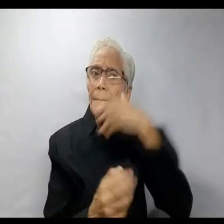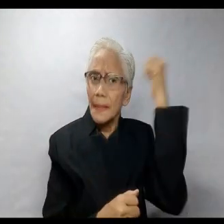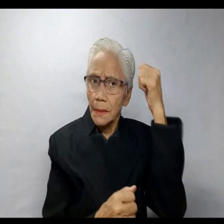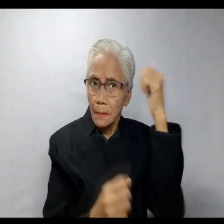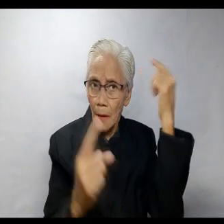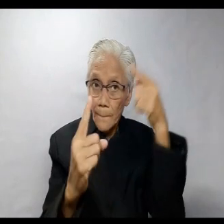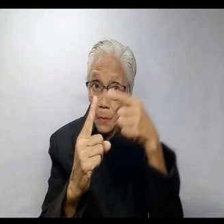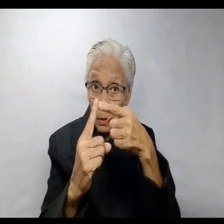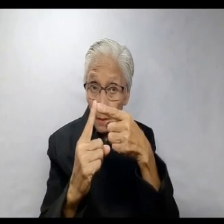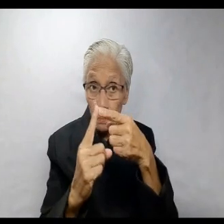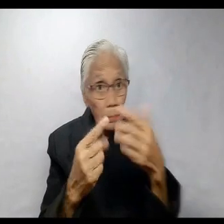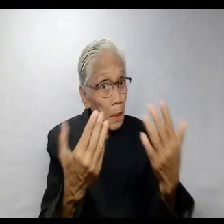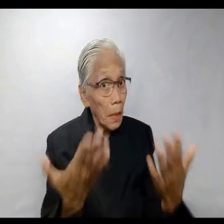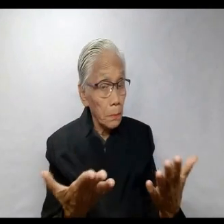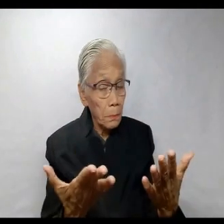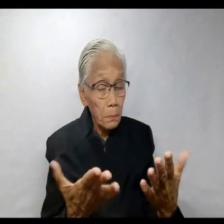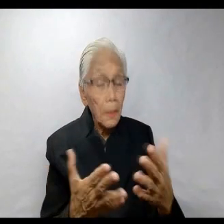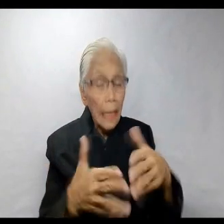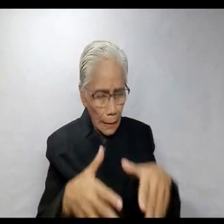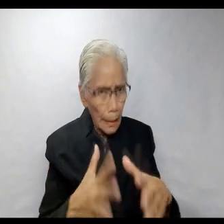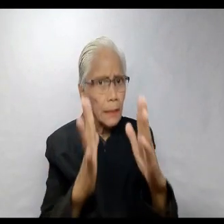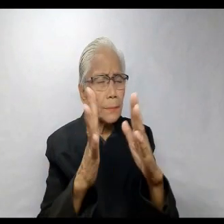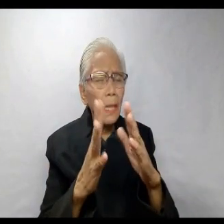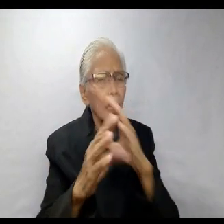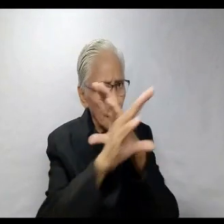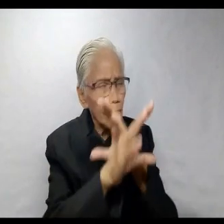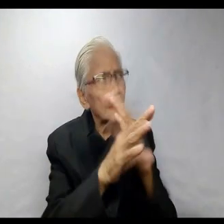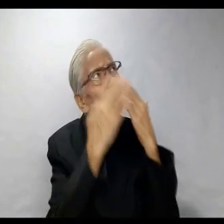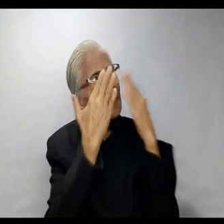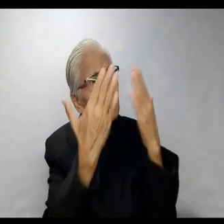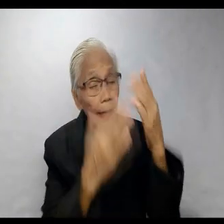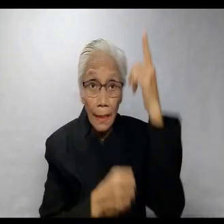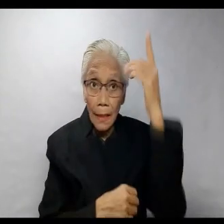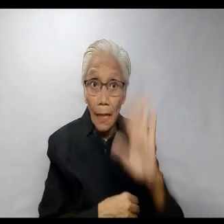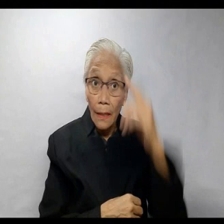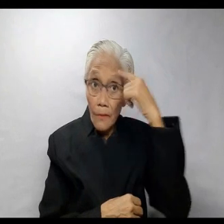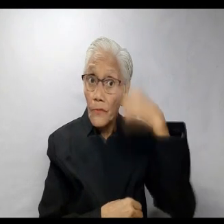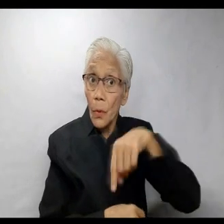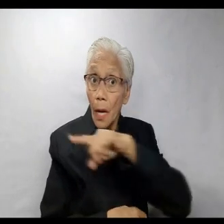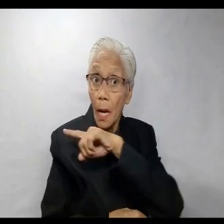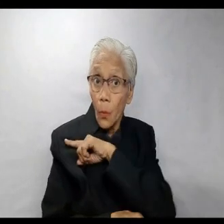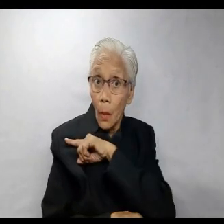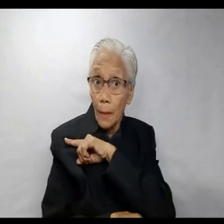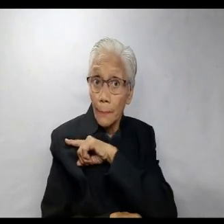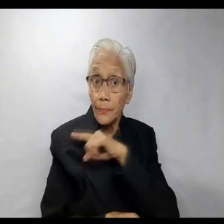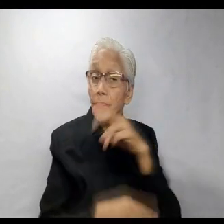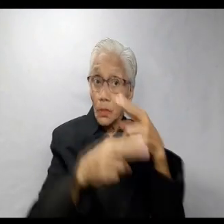motives. And, by the way, let us be careful in thanking God for our